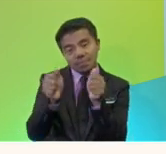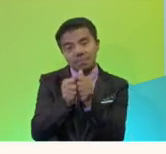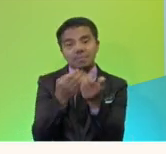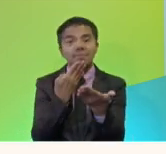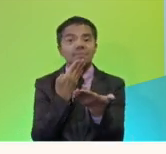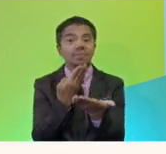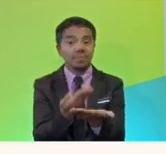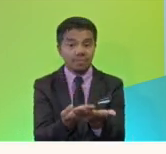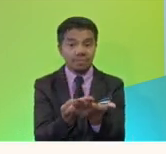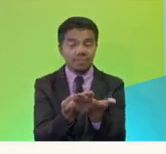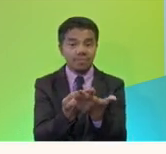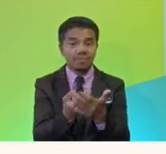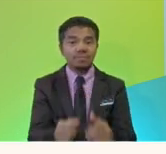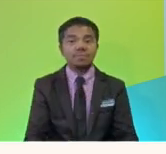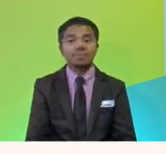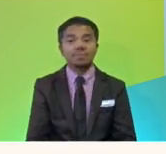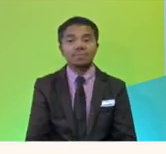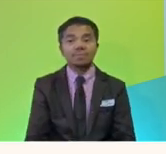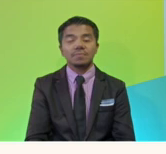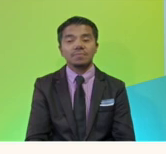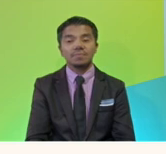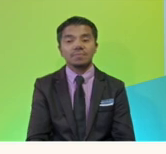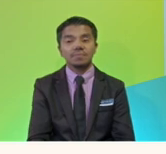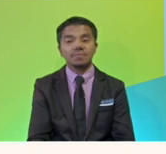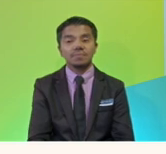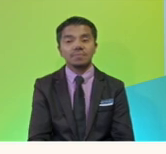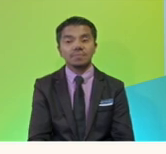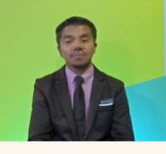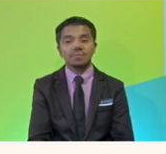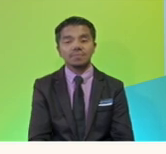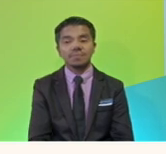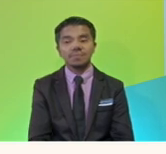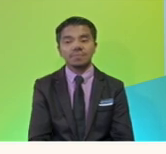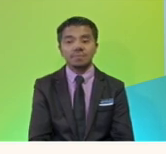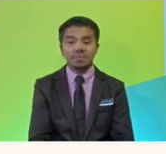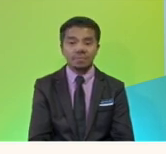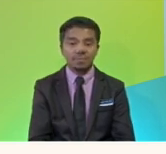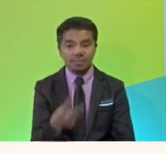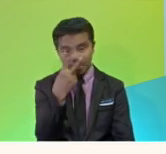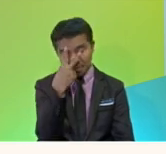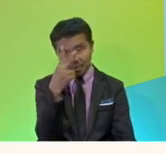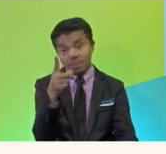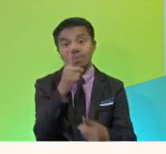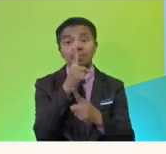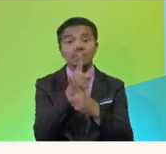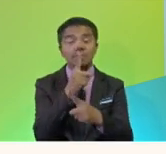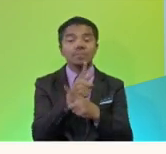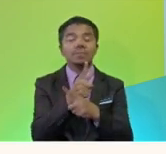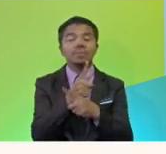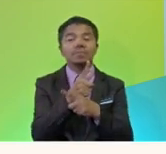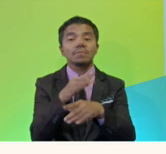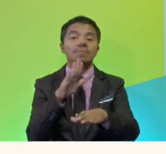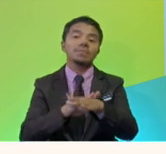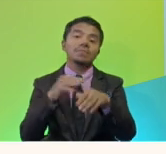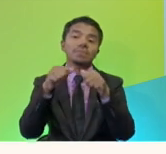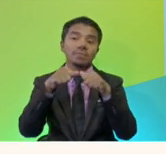the differences at the subject of the sentence, it could be the difference at the verbs of the sentence, or it could be the difference